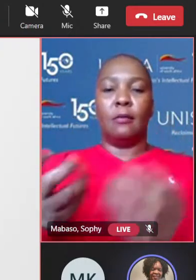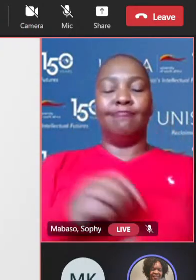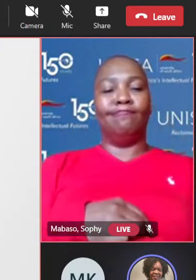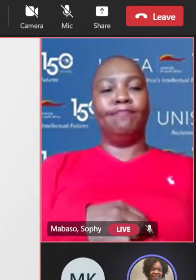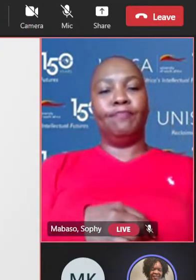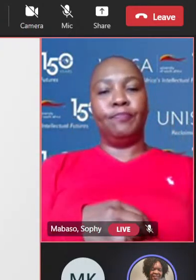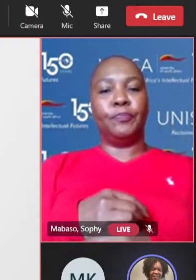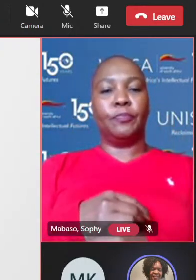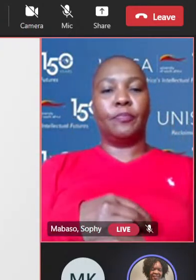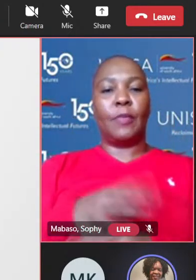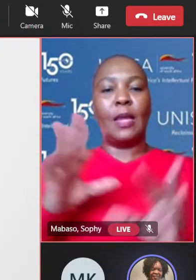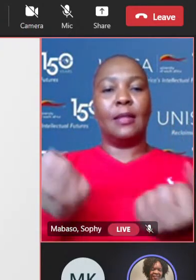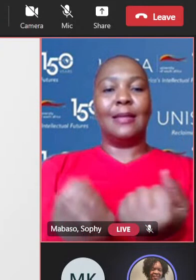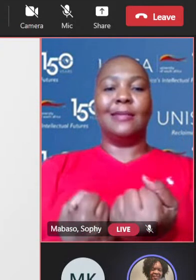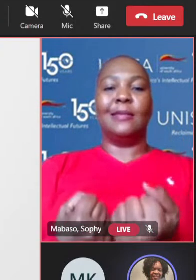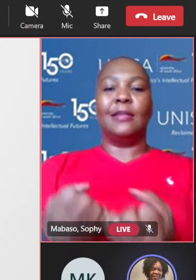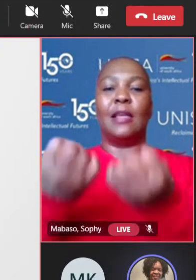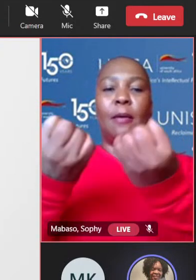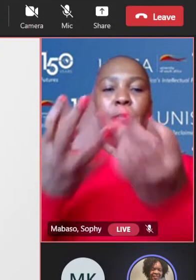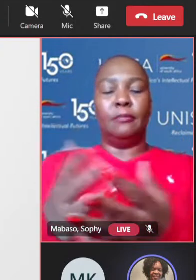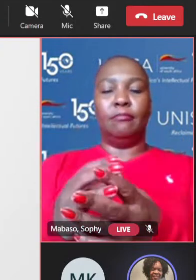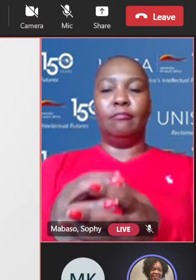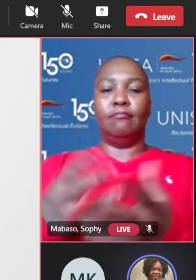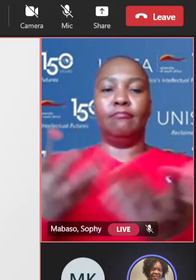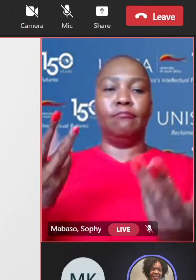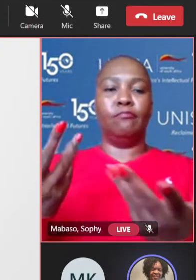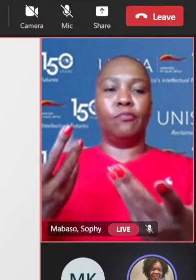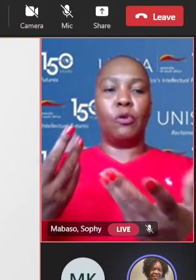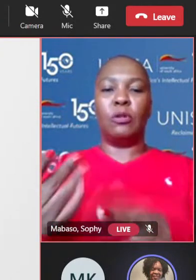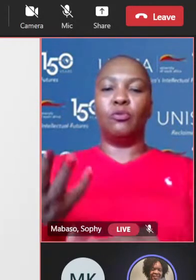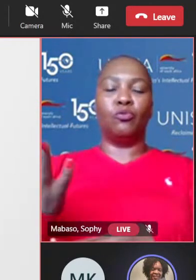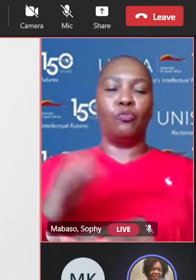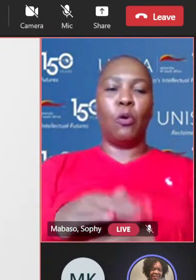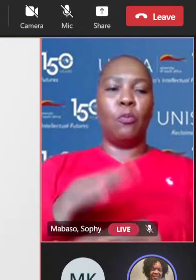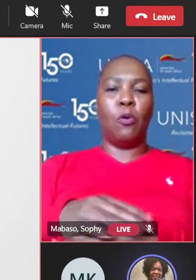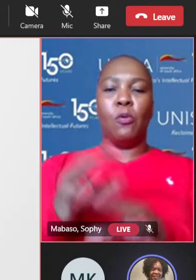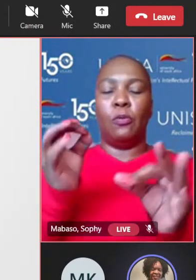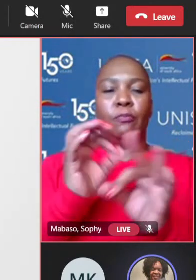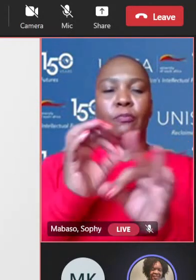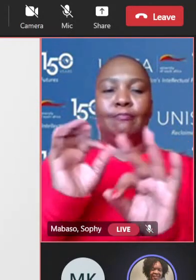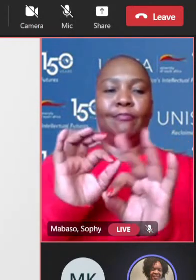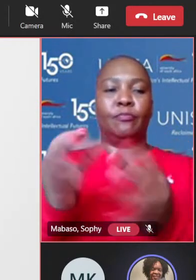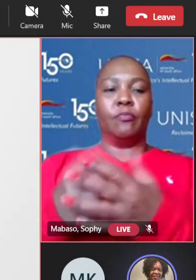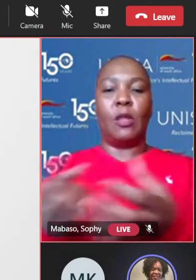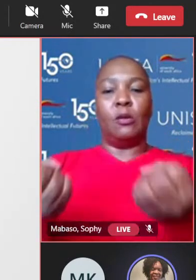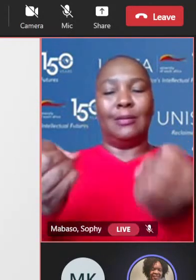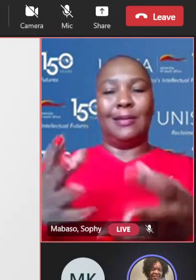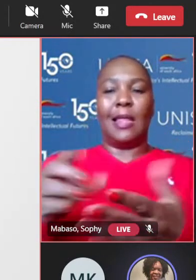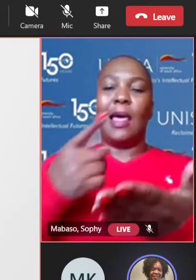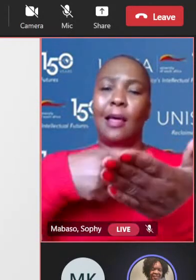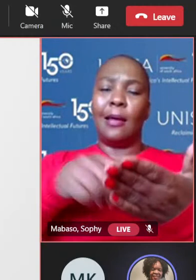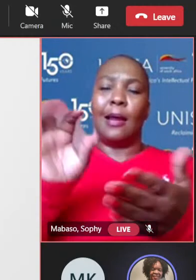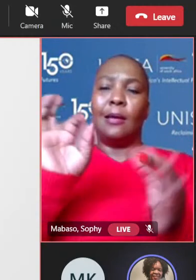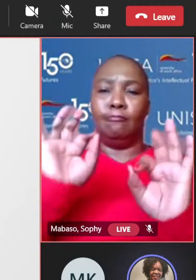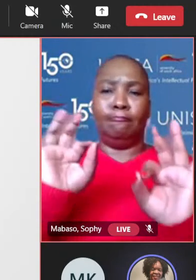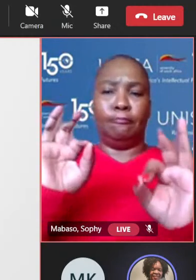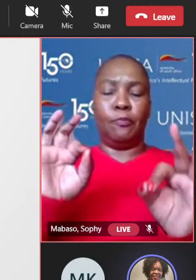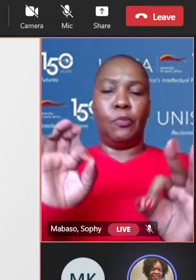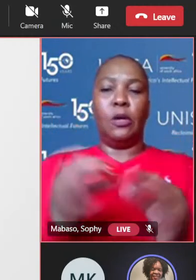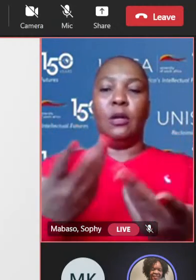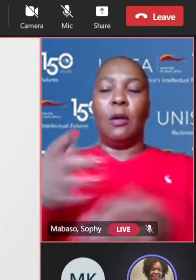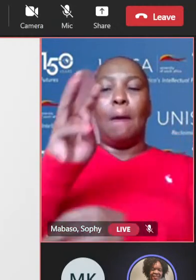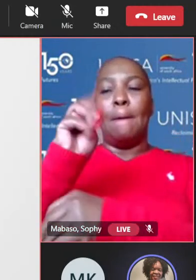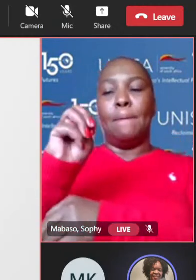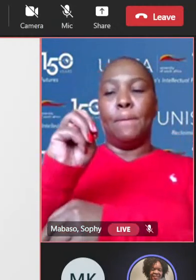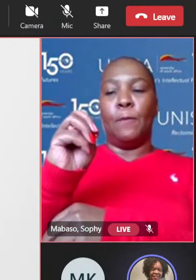the submission, I won't go more on this. You submit on the right platform, which is my modules on my